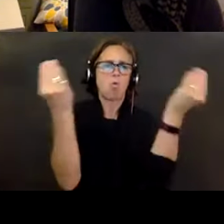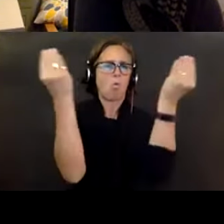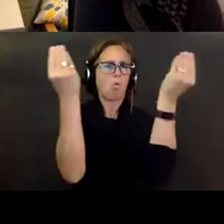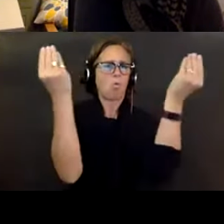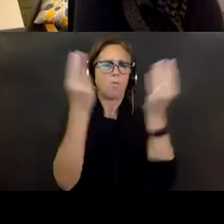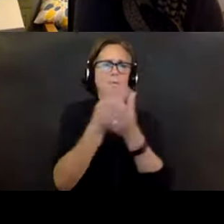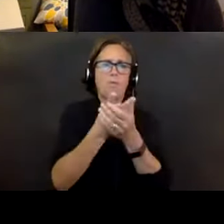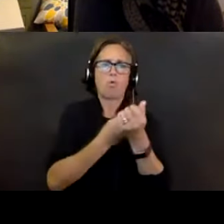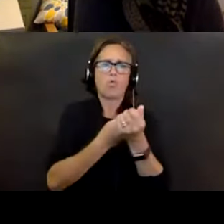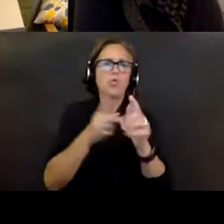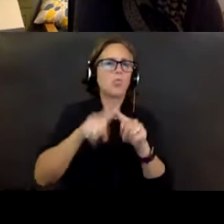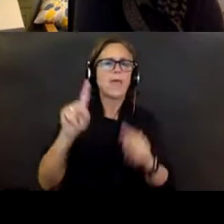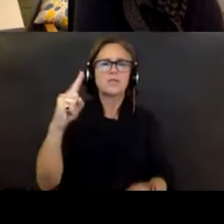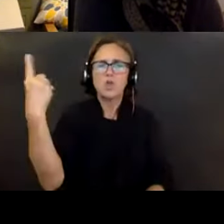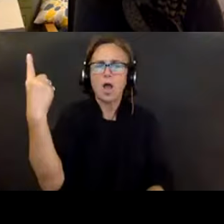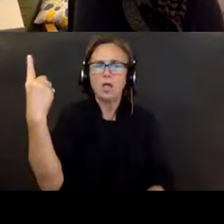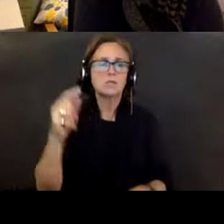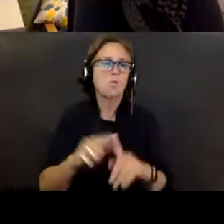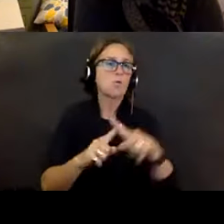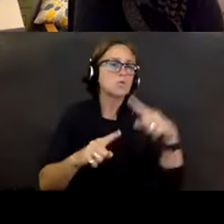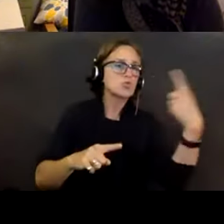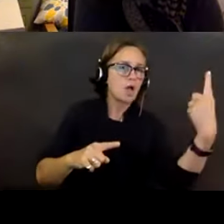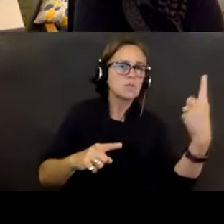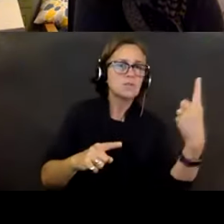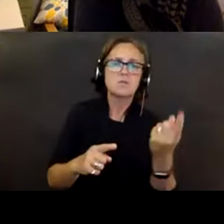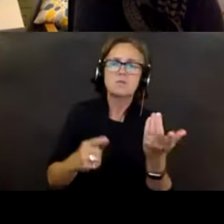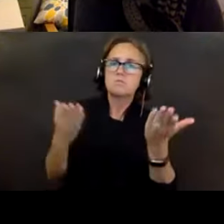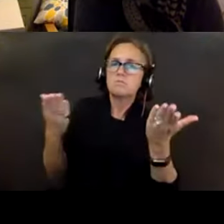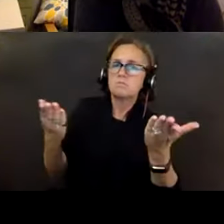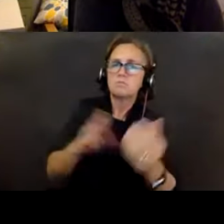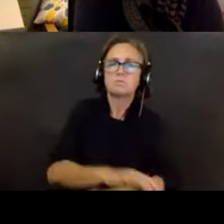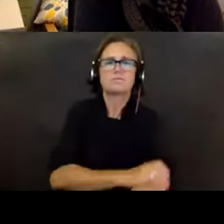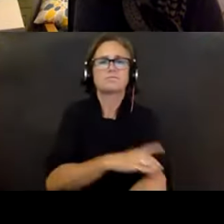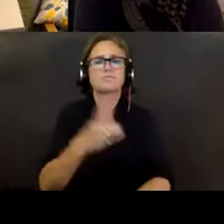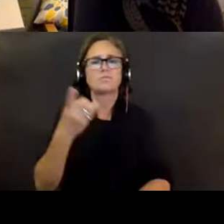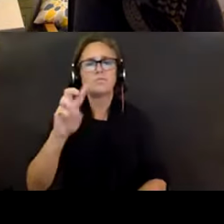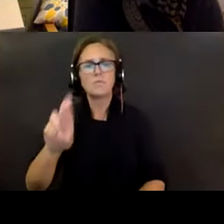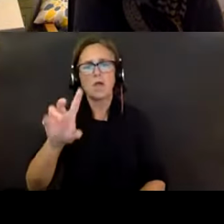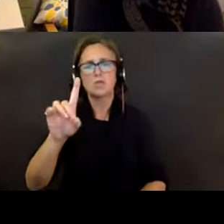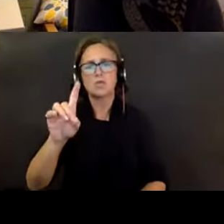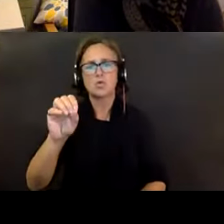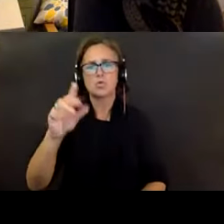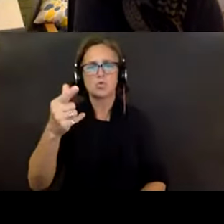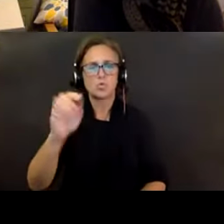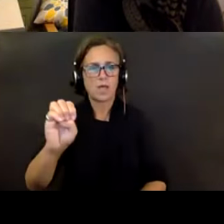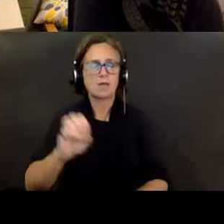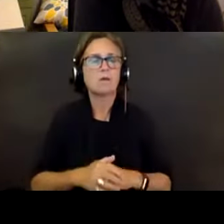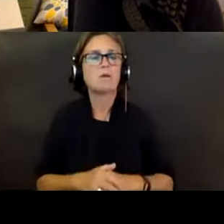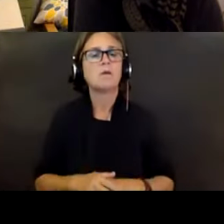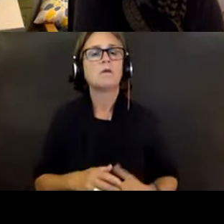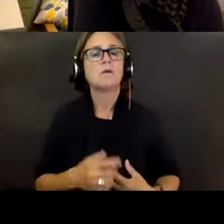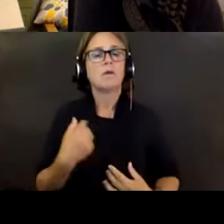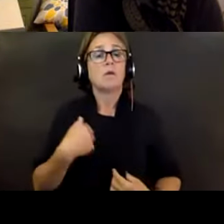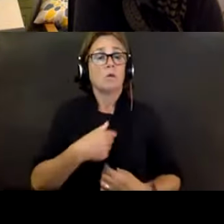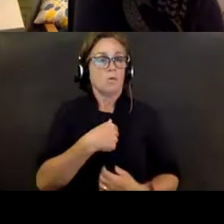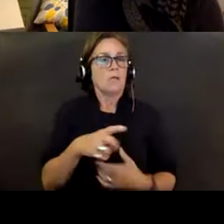to go back to my area, right, pediatrics. We put out a policy statement that basically said that racism